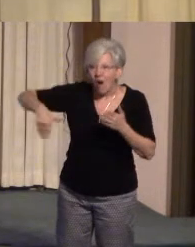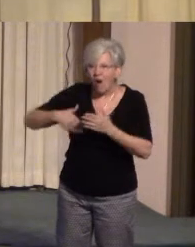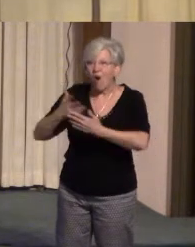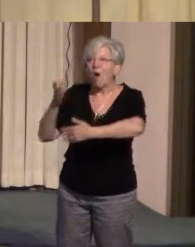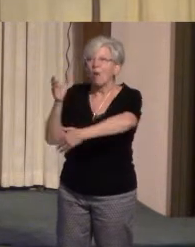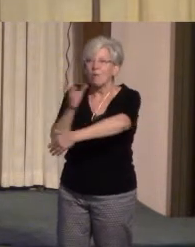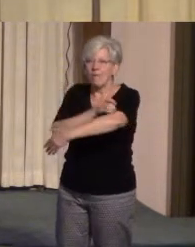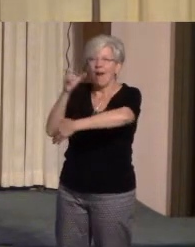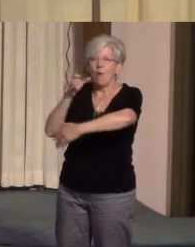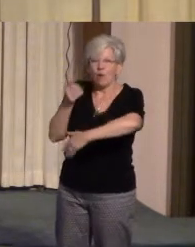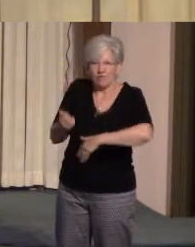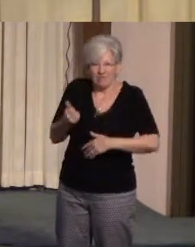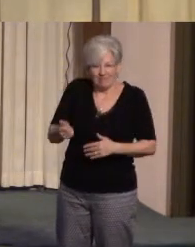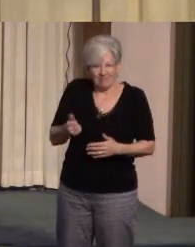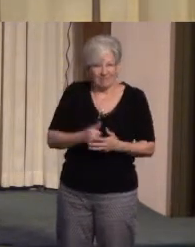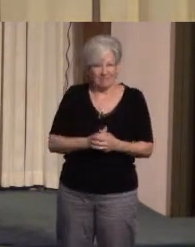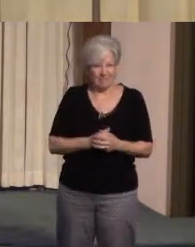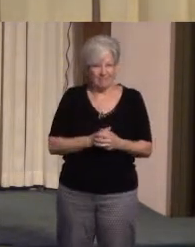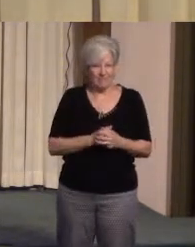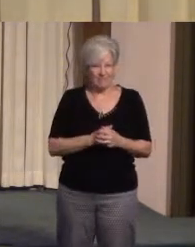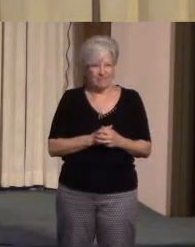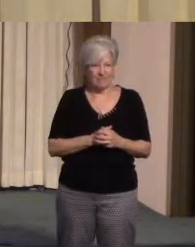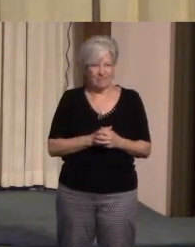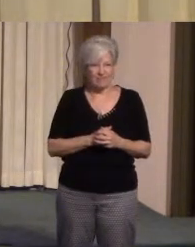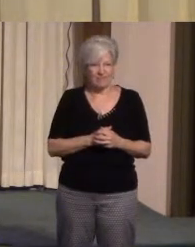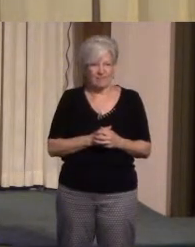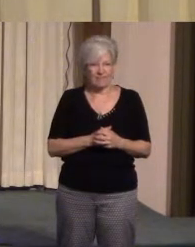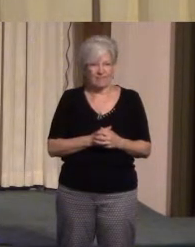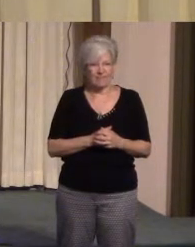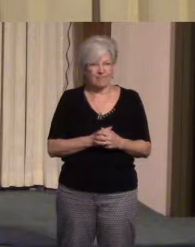right? And